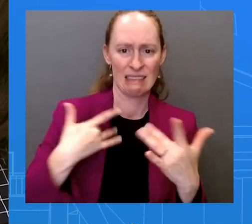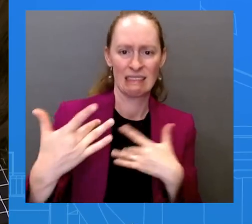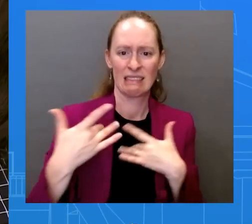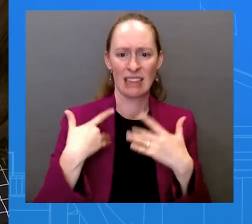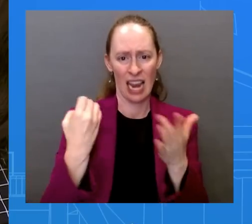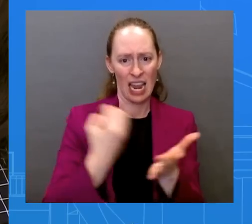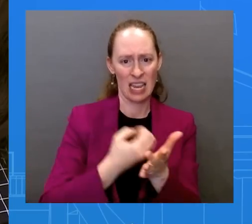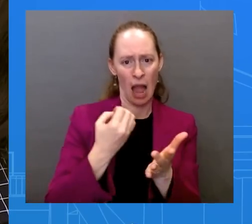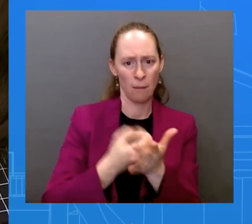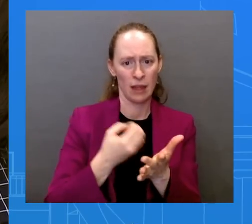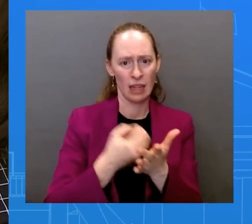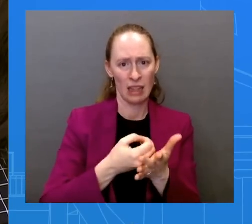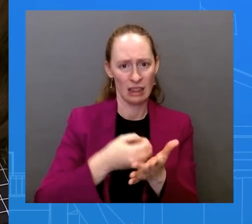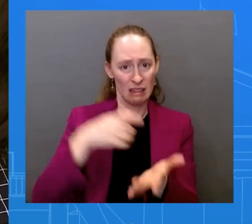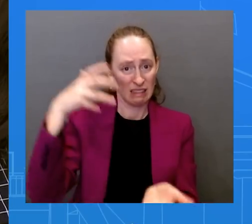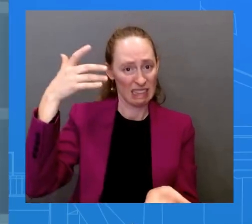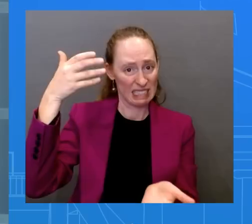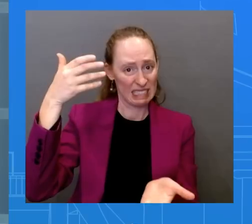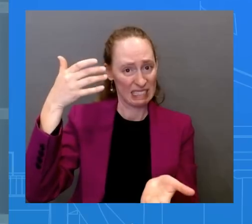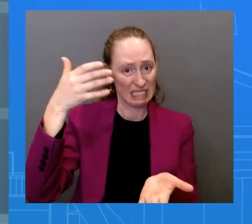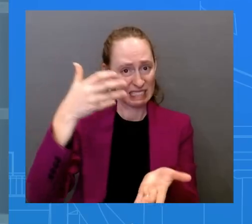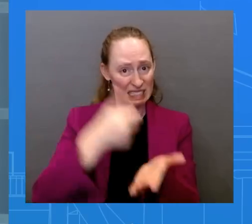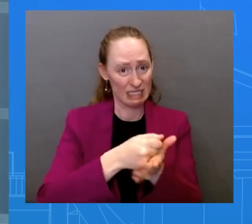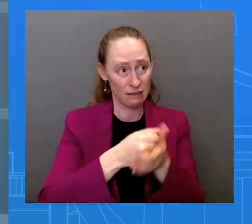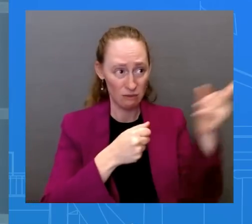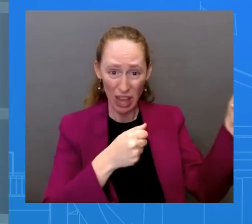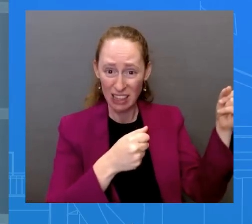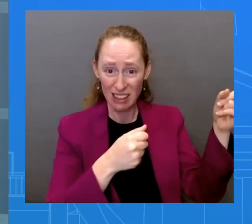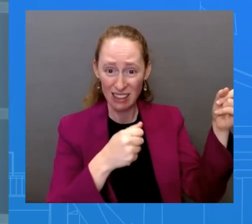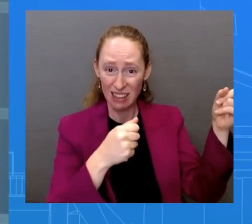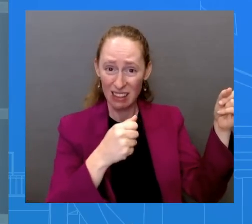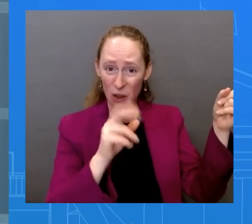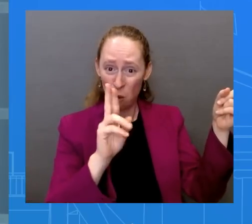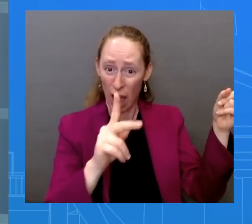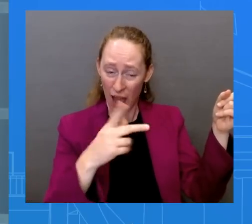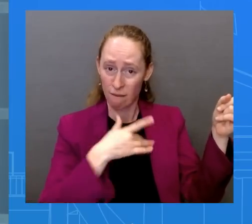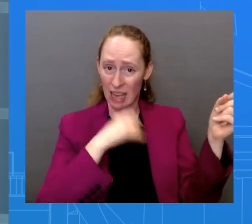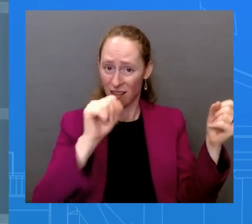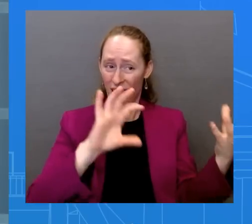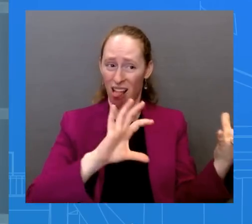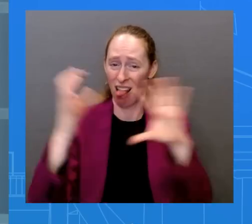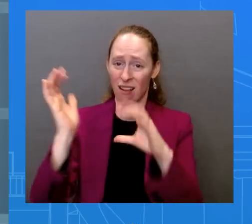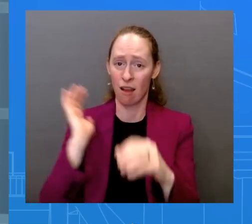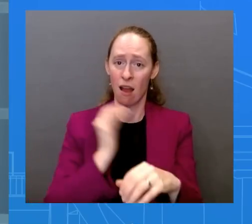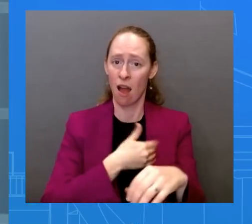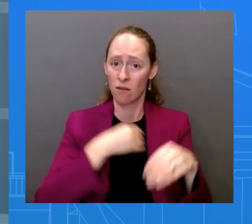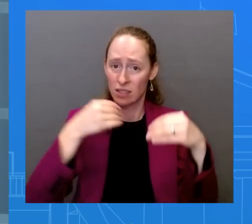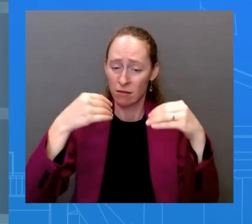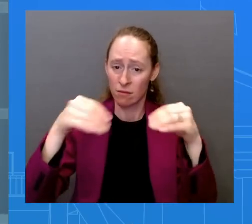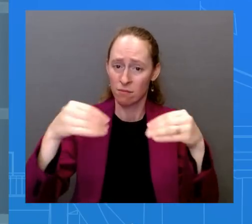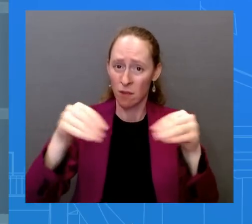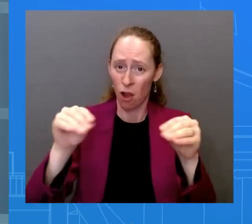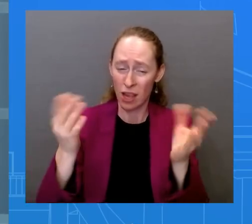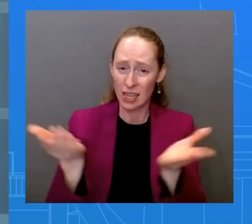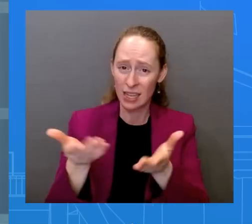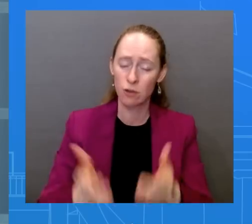about the volatility in the currency markets? So I'll say the first part is, and she said this, I believe Prime Minister Truss said